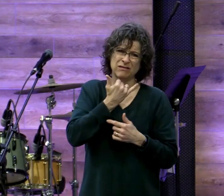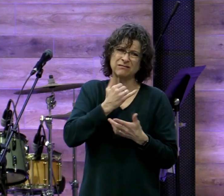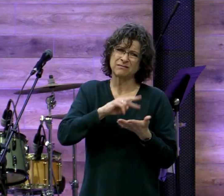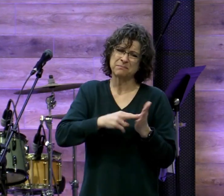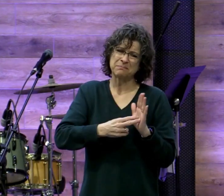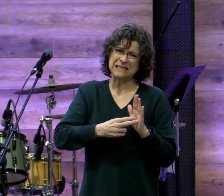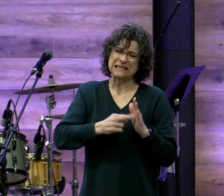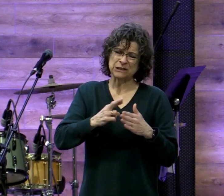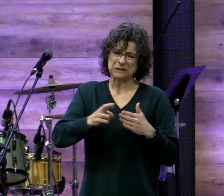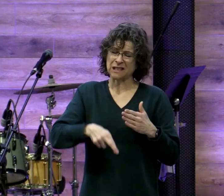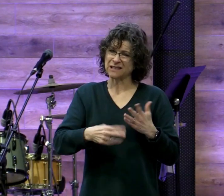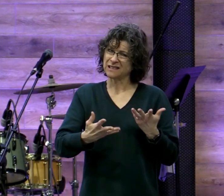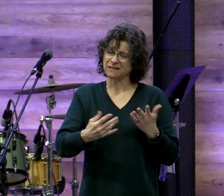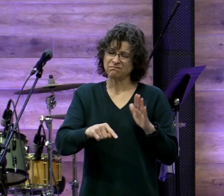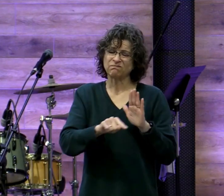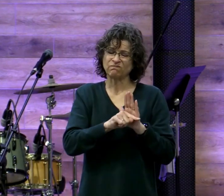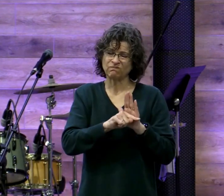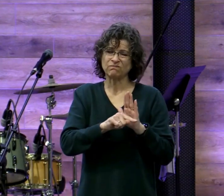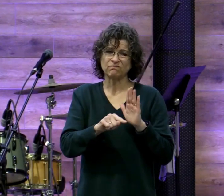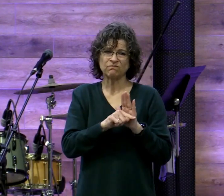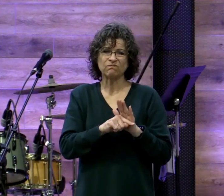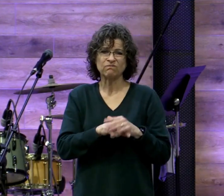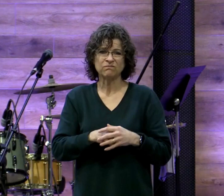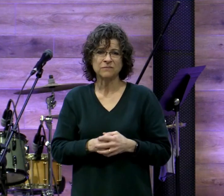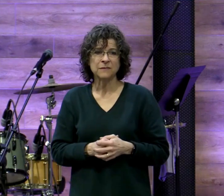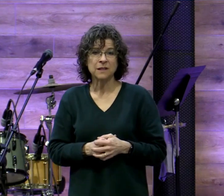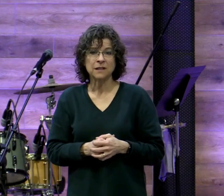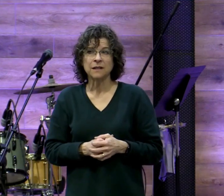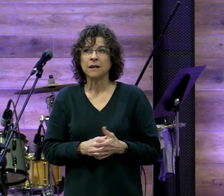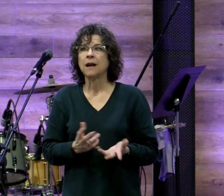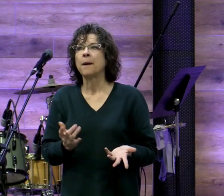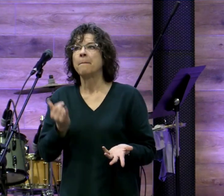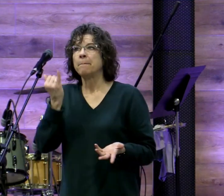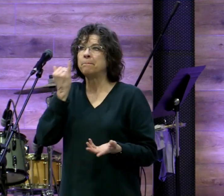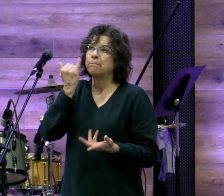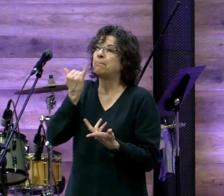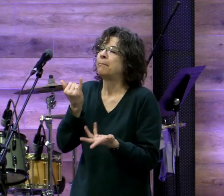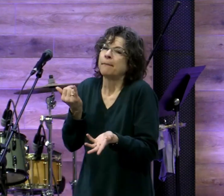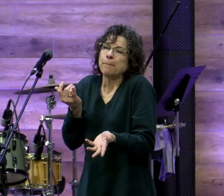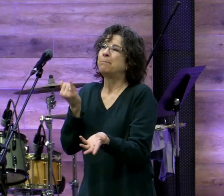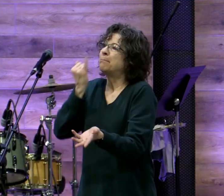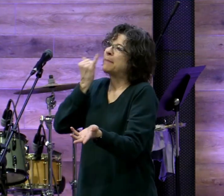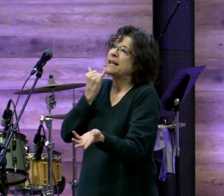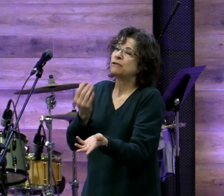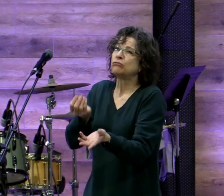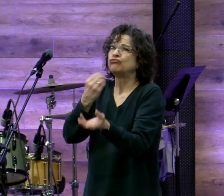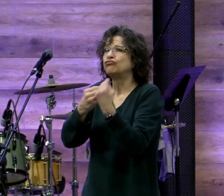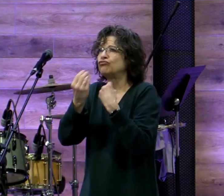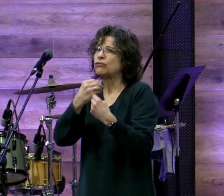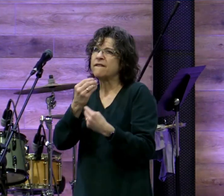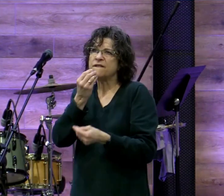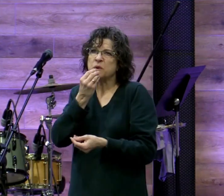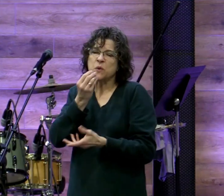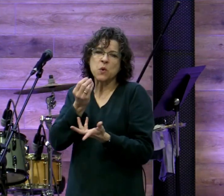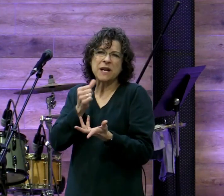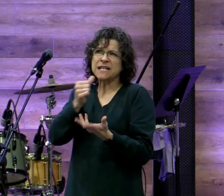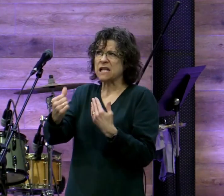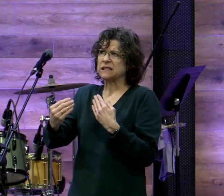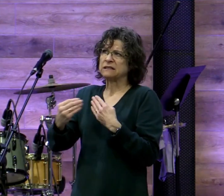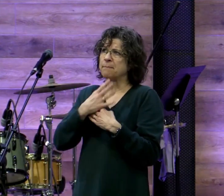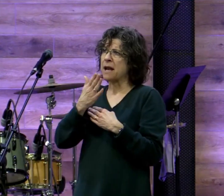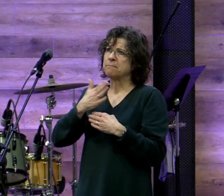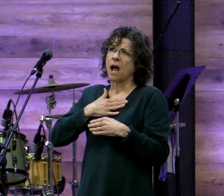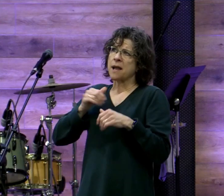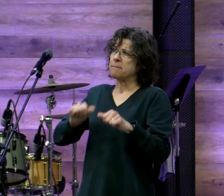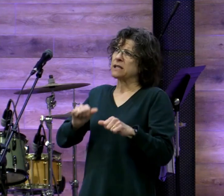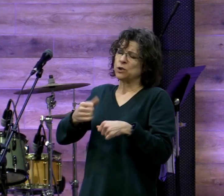consequences. Some of you guys are like, yeah, but if you misuse food, like, that's a long-term thing. It doesn't impact your ability